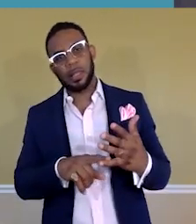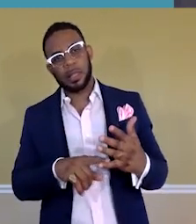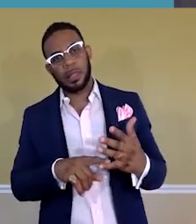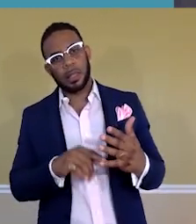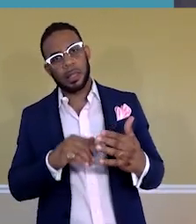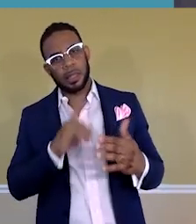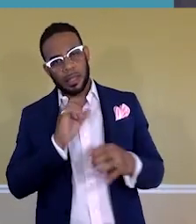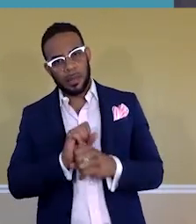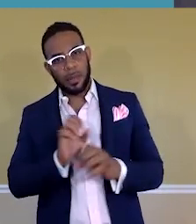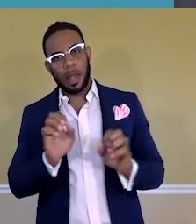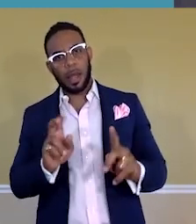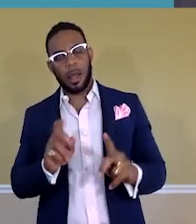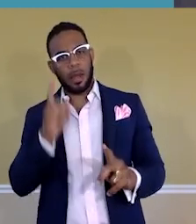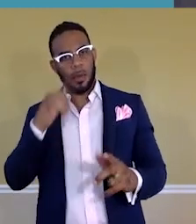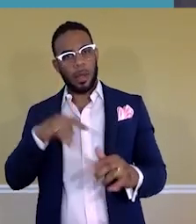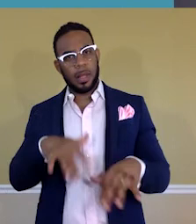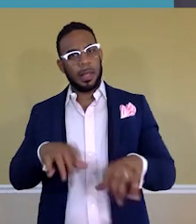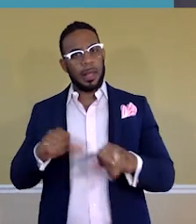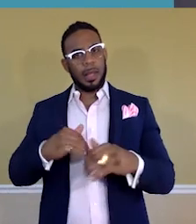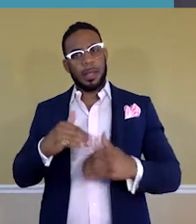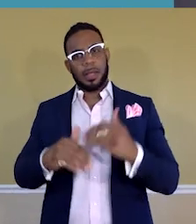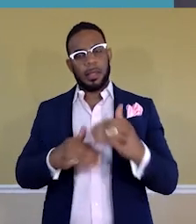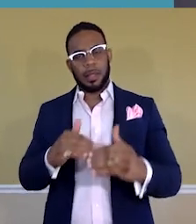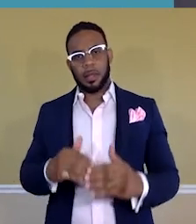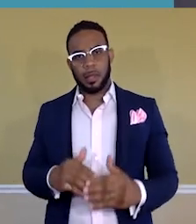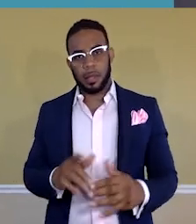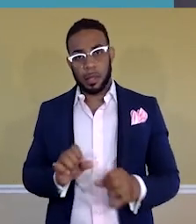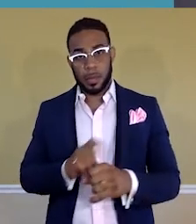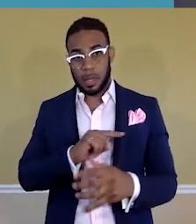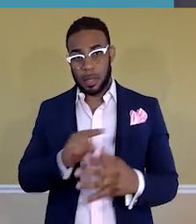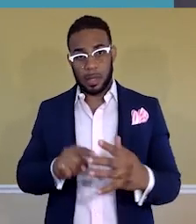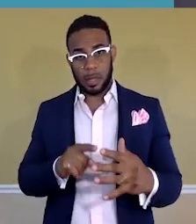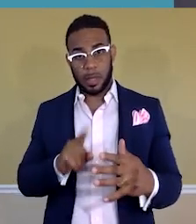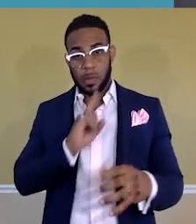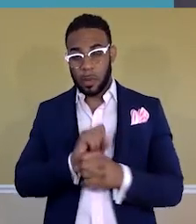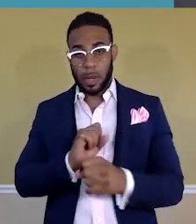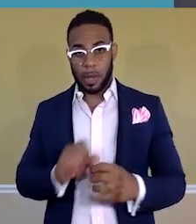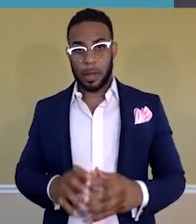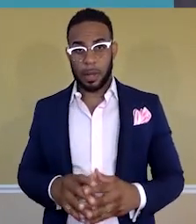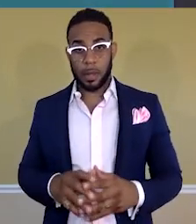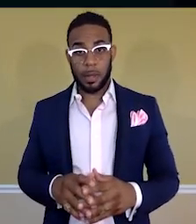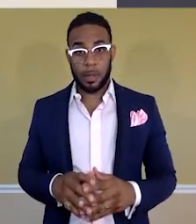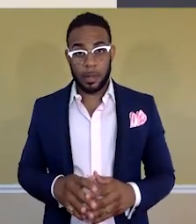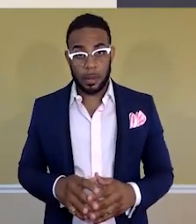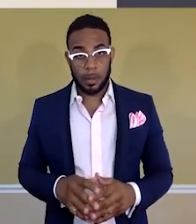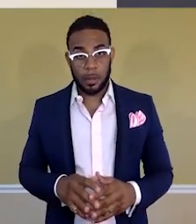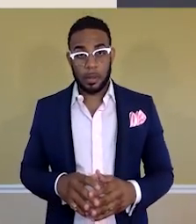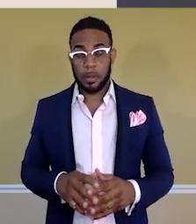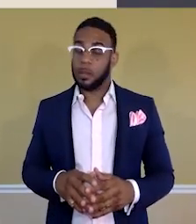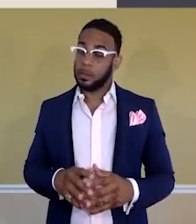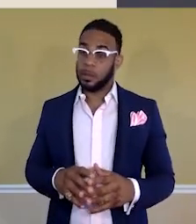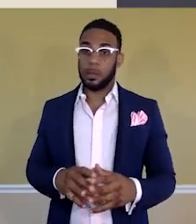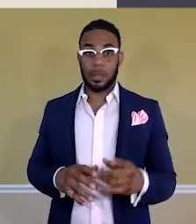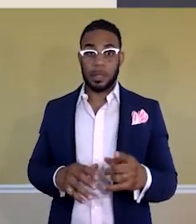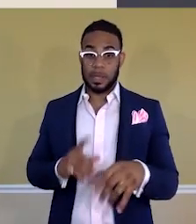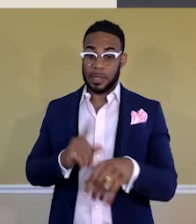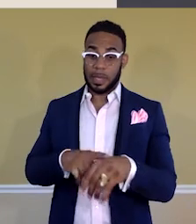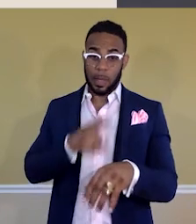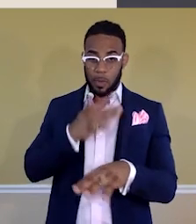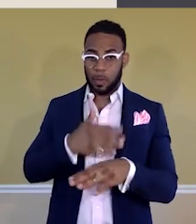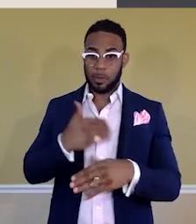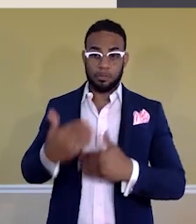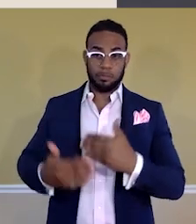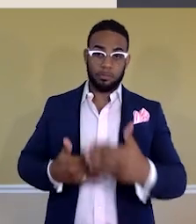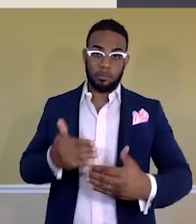There's definitely opportunities for us to take these steps to make them into realities. So ultimately, time is going to go